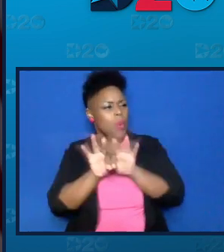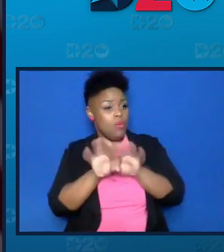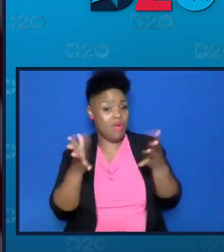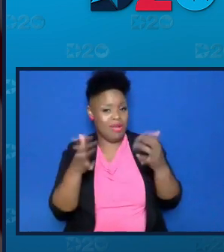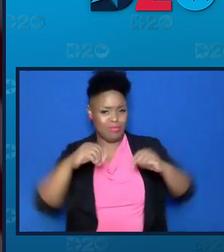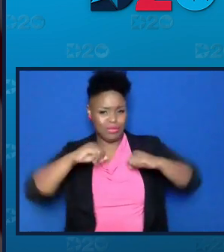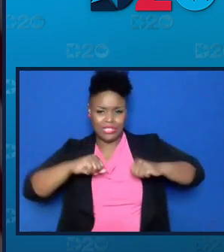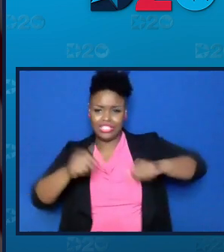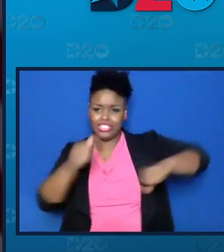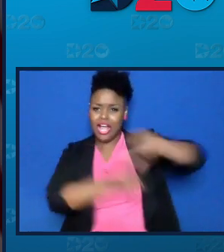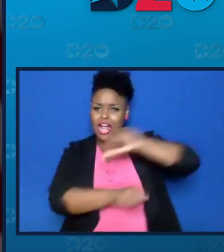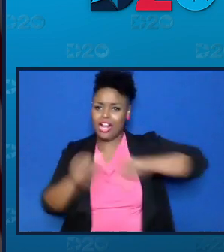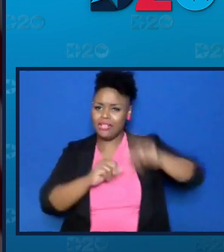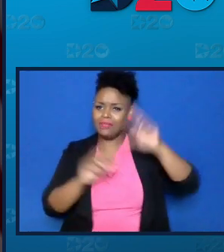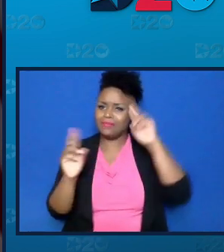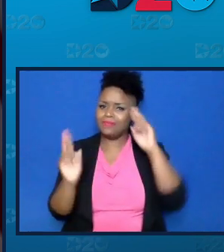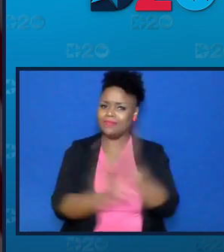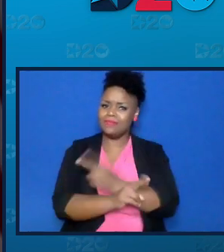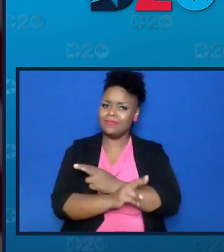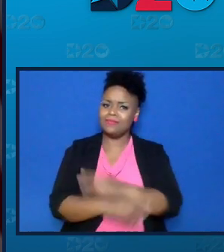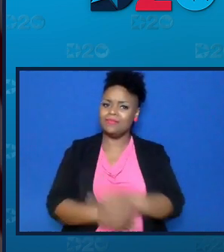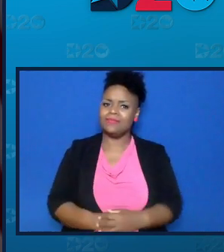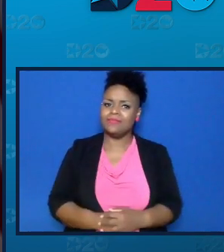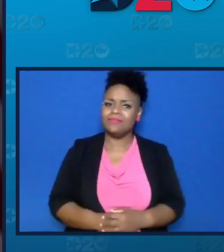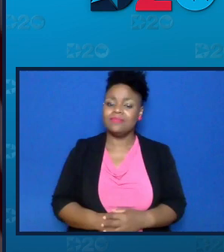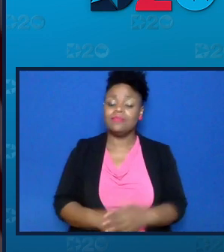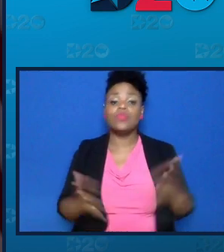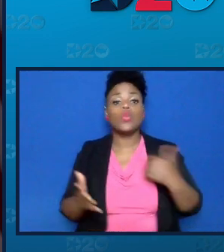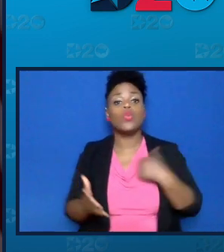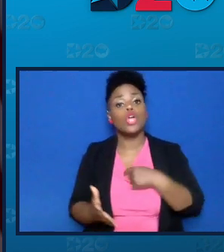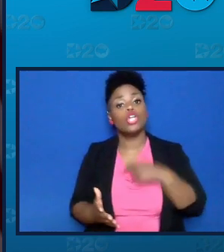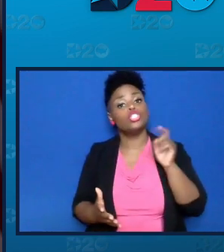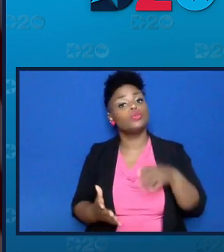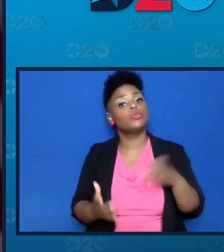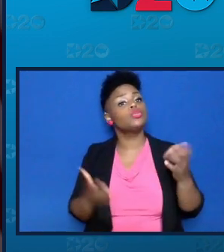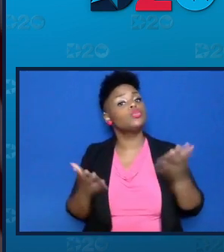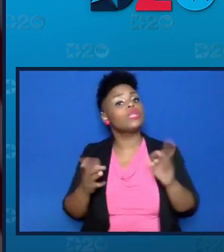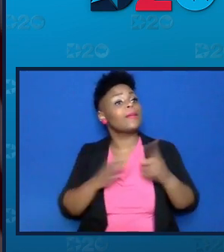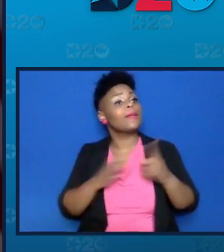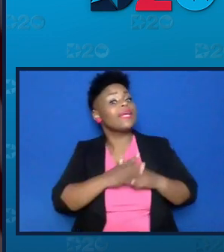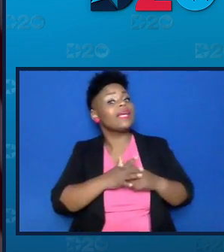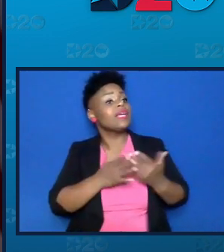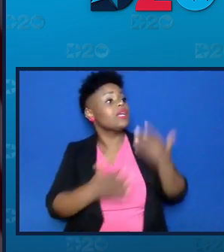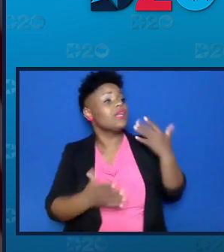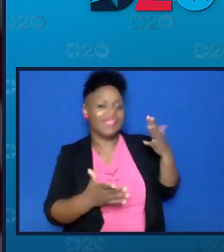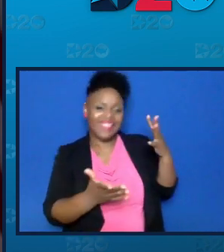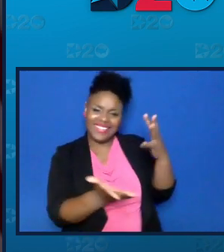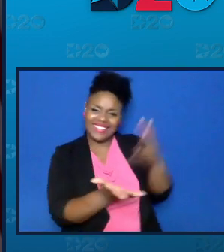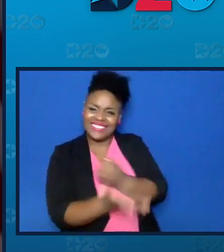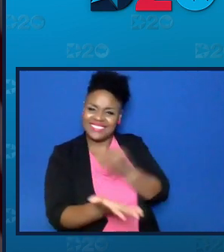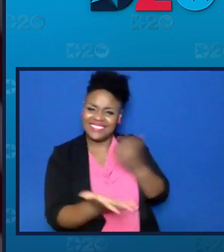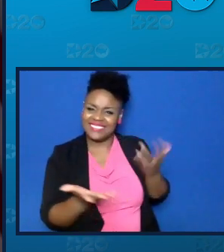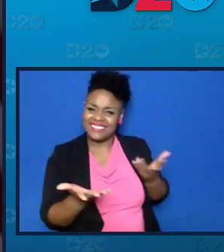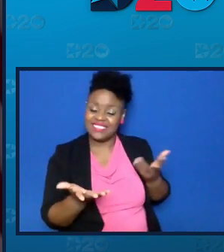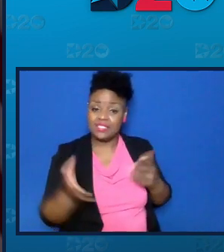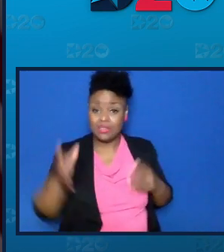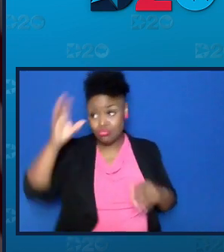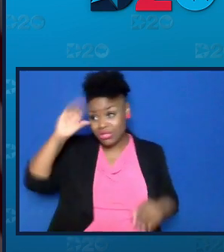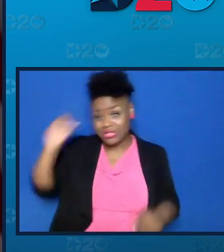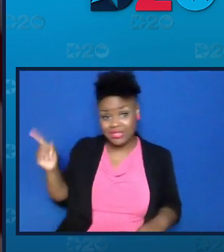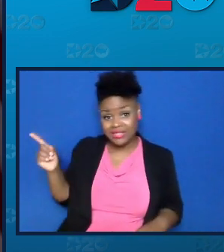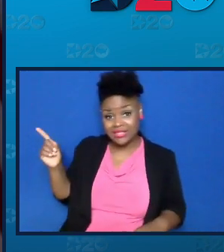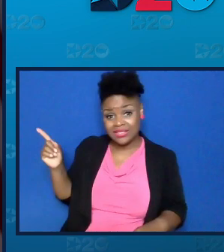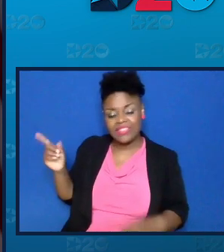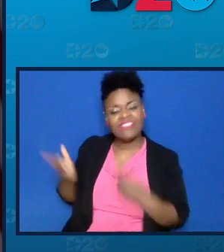short, we'll do what we should have done from the very beginning. Our current president has failed in his